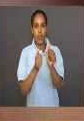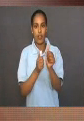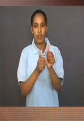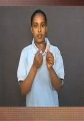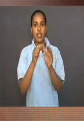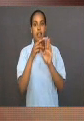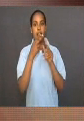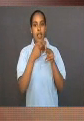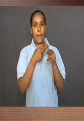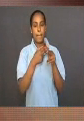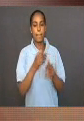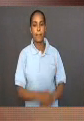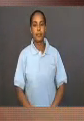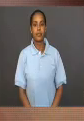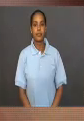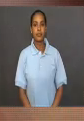the name.